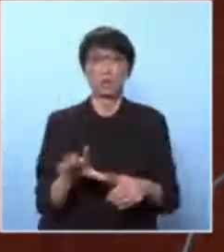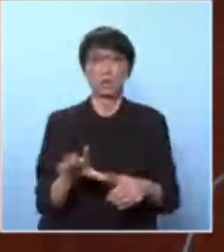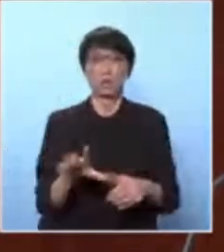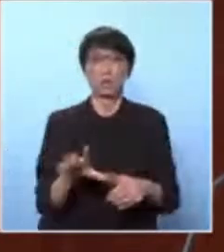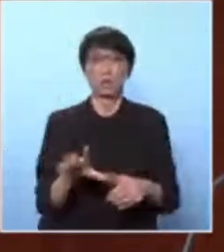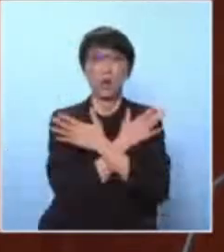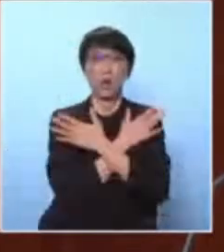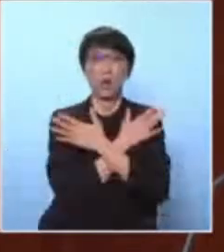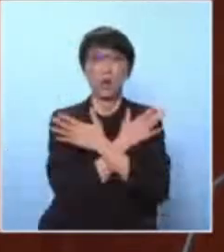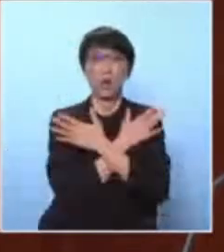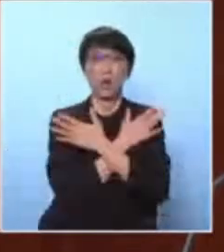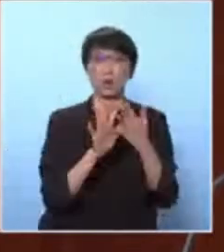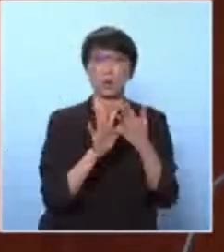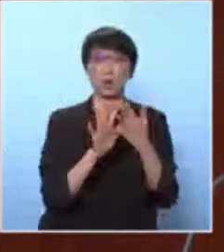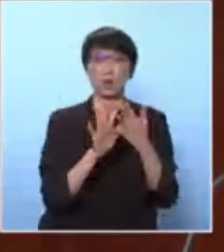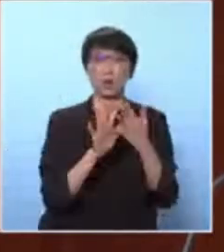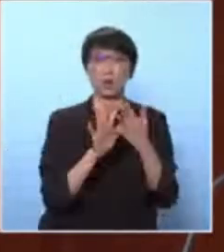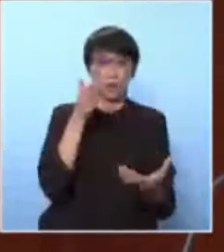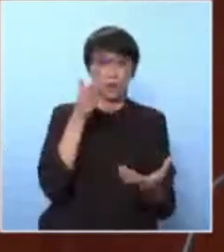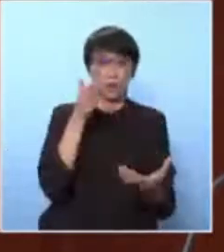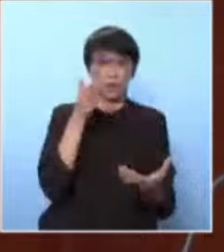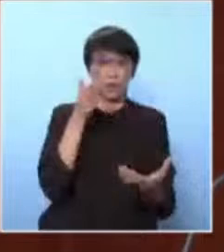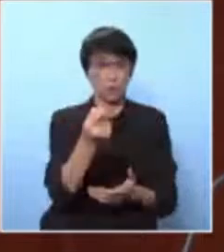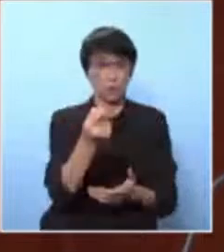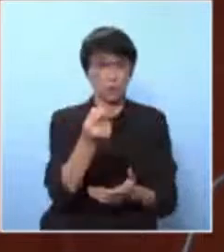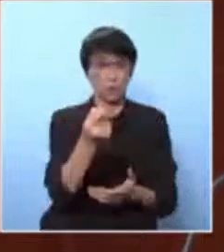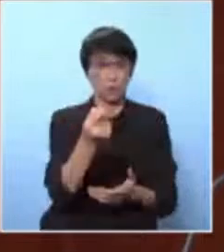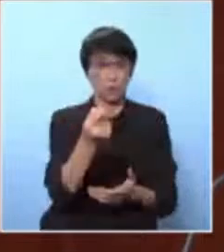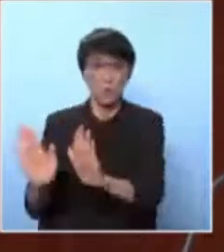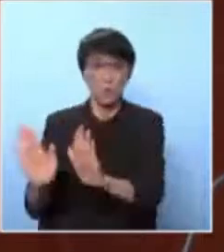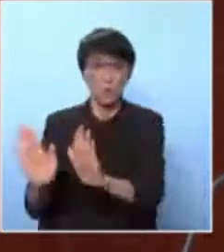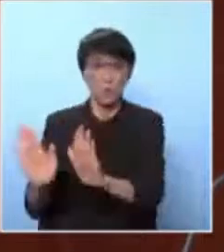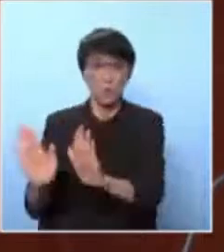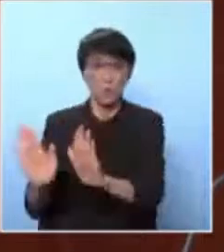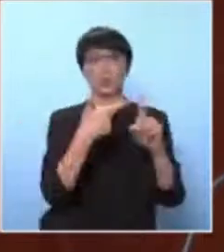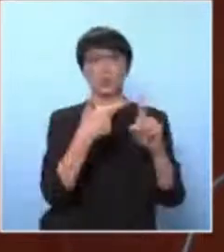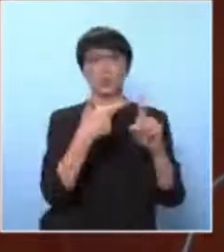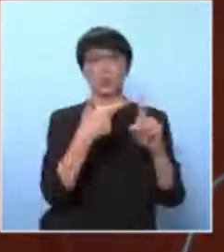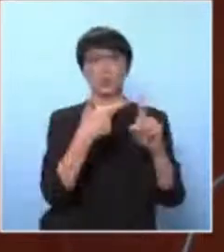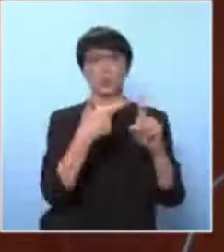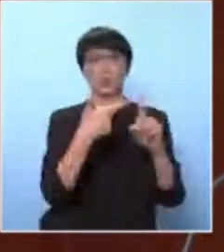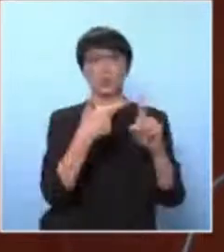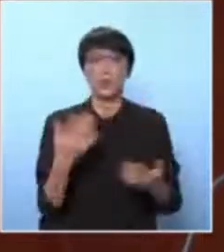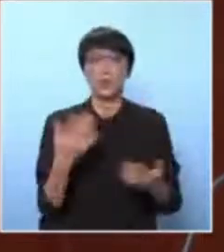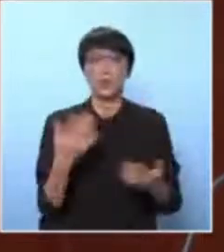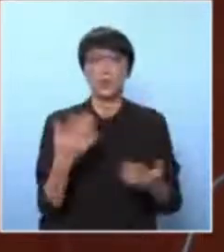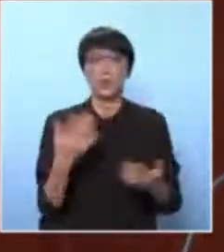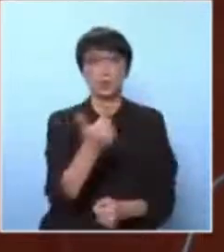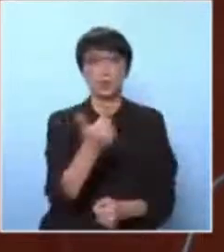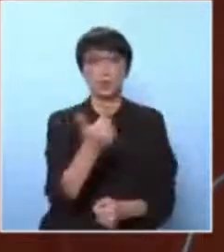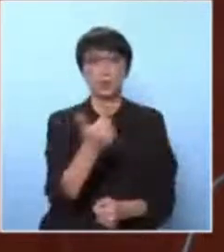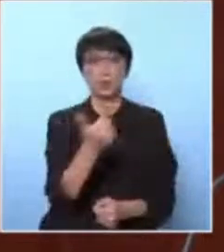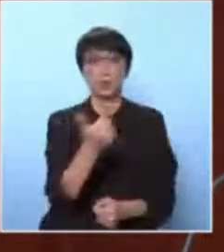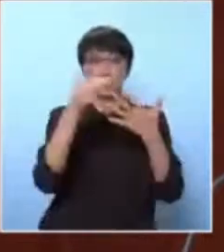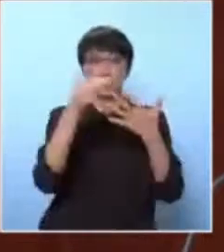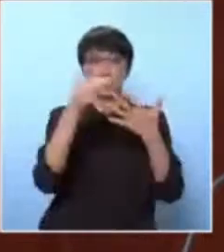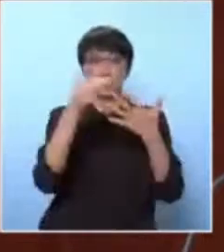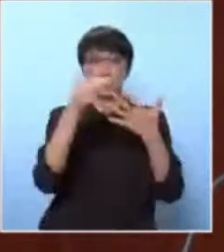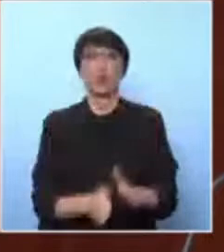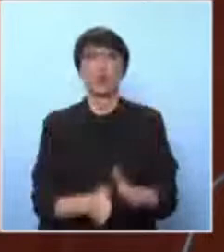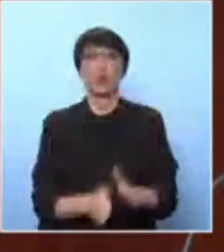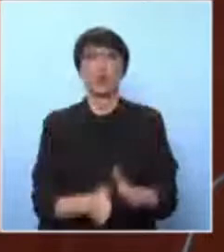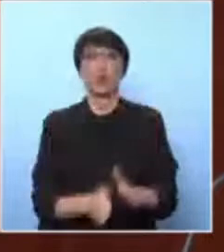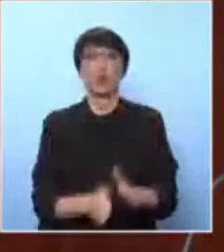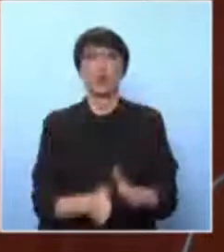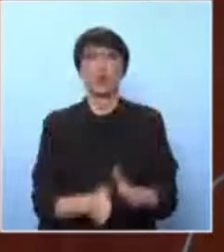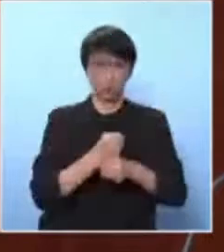affected. The selection of care teams in all 18 districts has been completed, and they are now ready to kickstart their service,